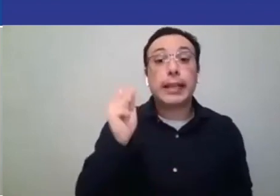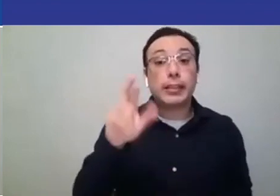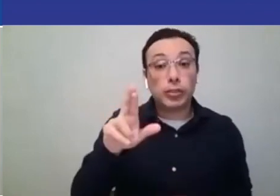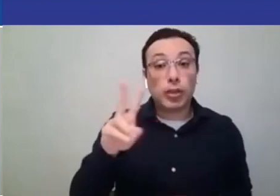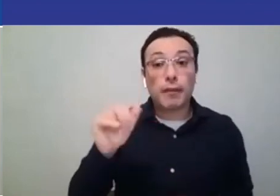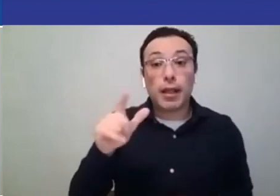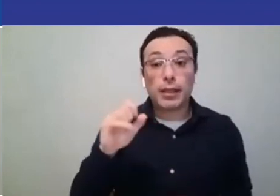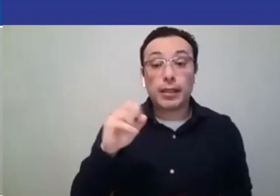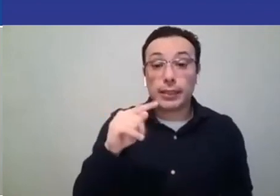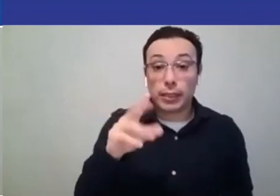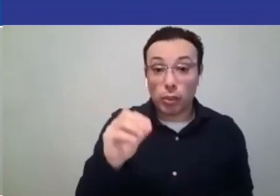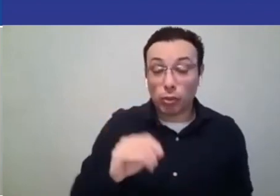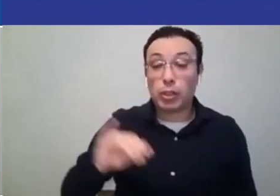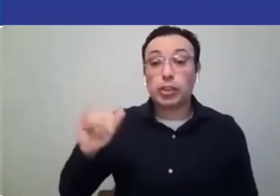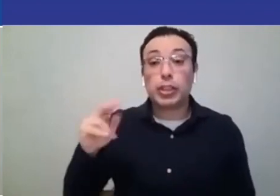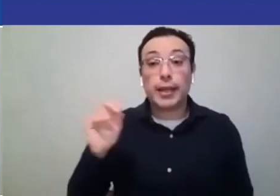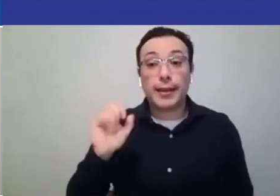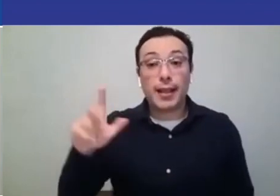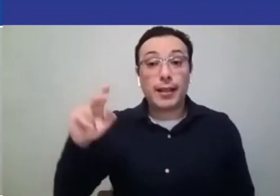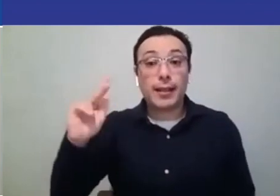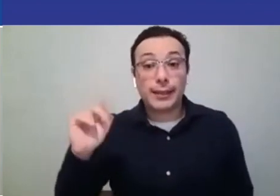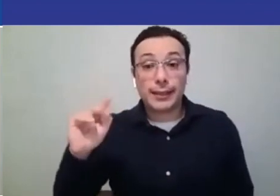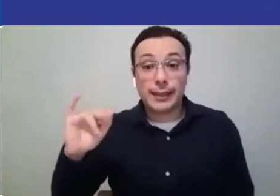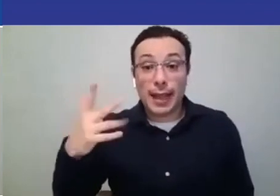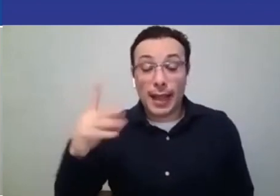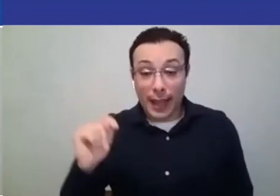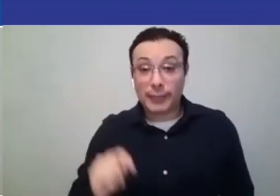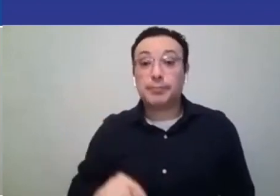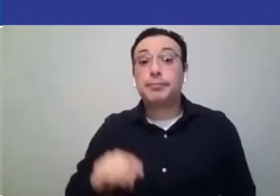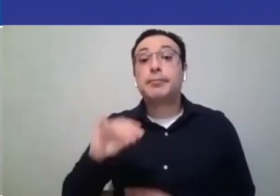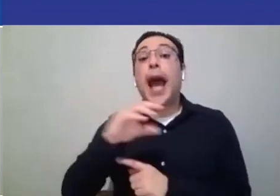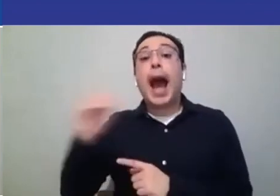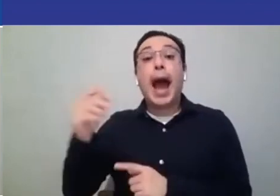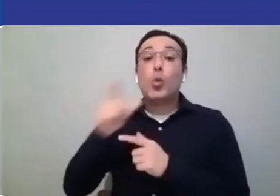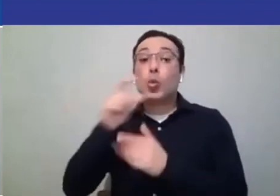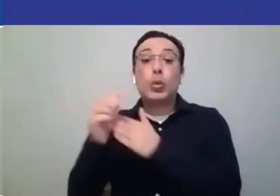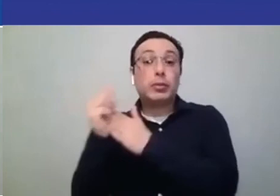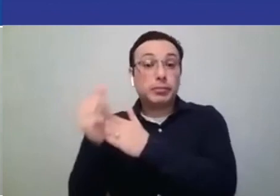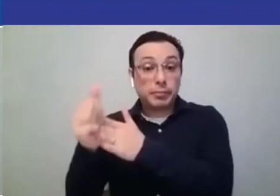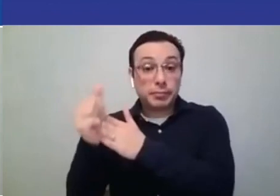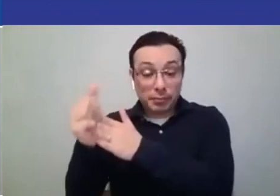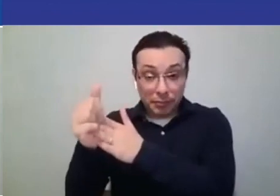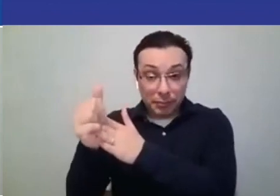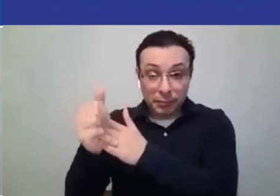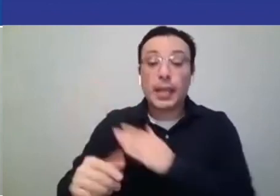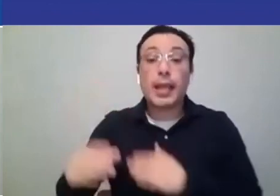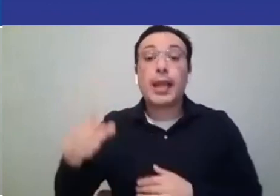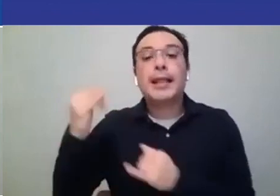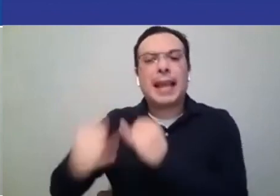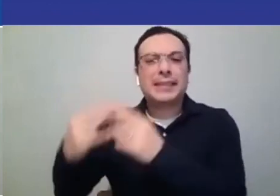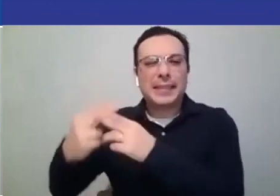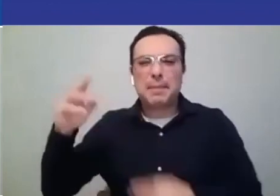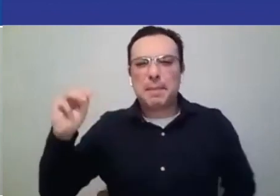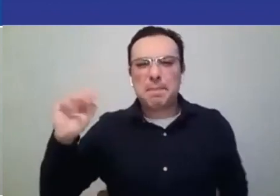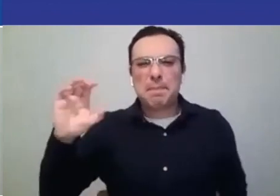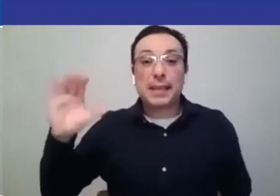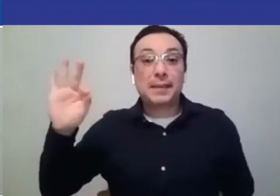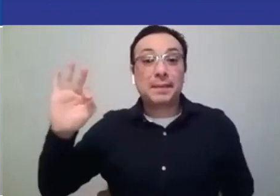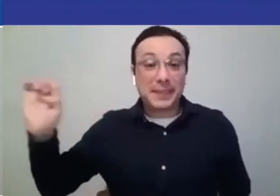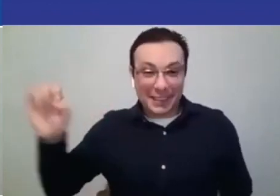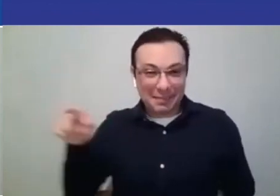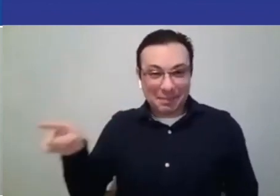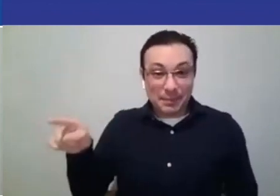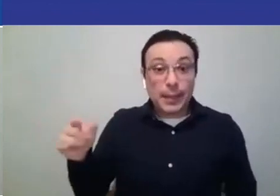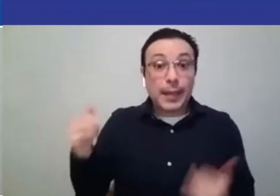Luba Cortez, Dustin Gibson, and we'll have Negotiations of Power in Commercial Cultural Practice with